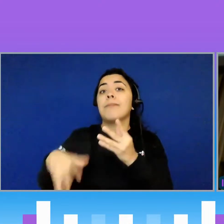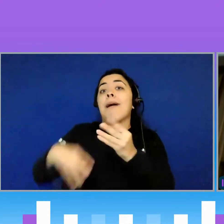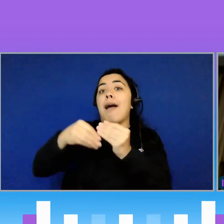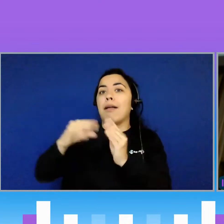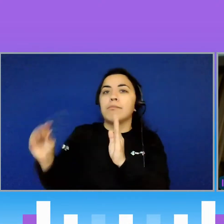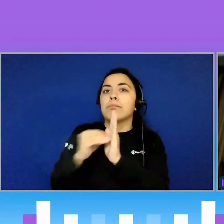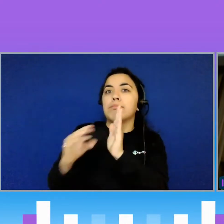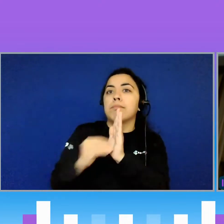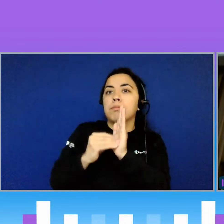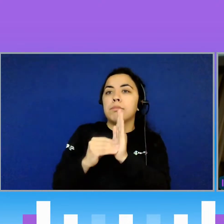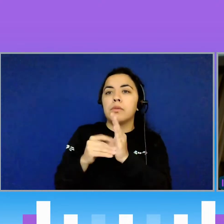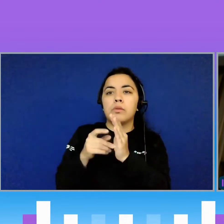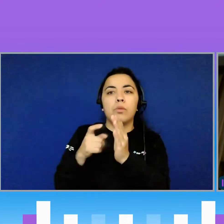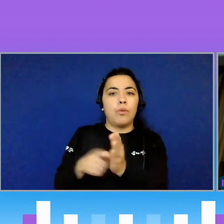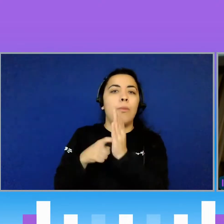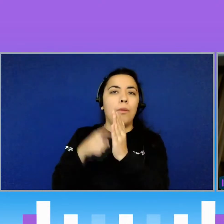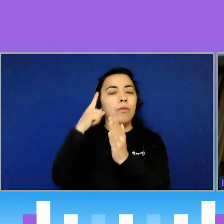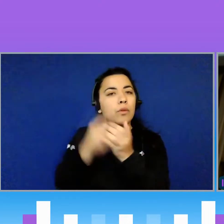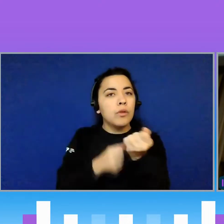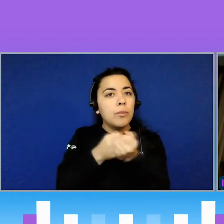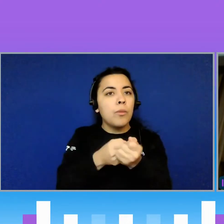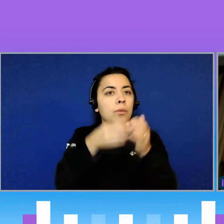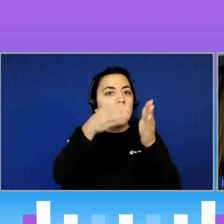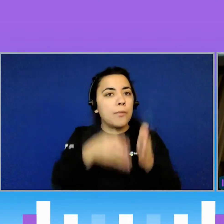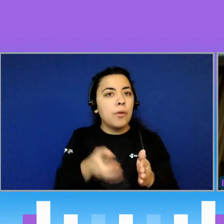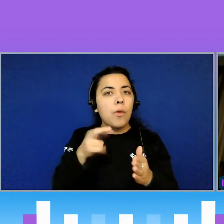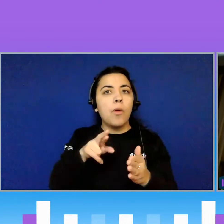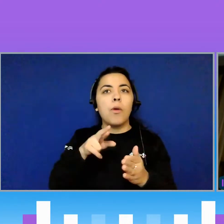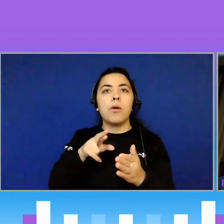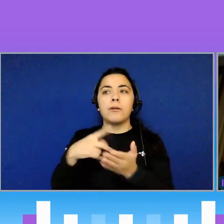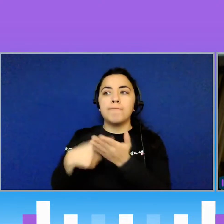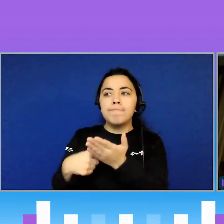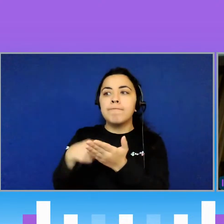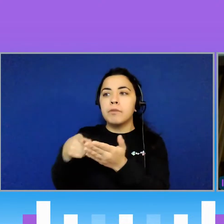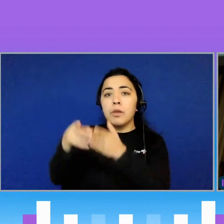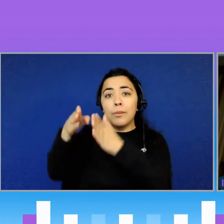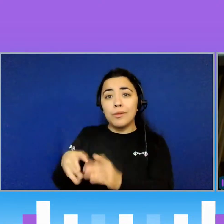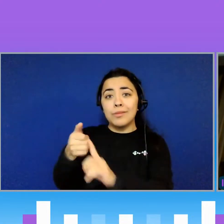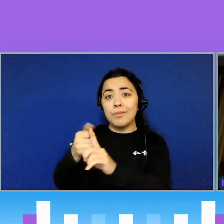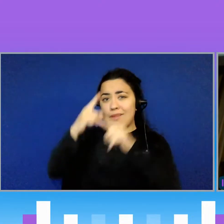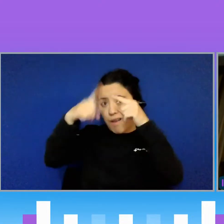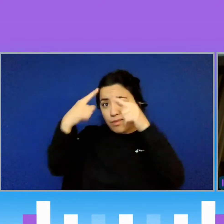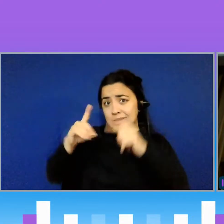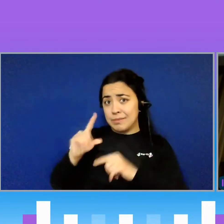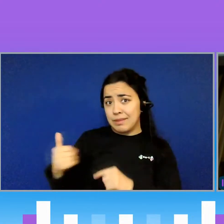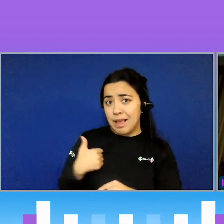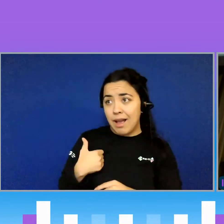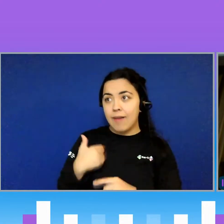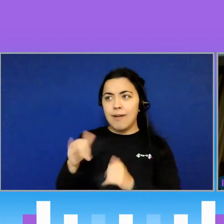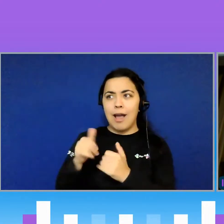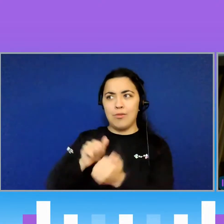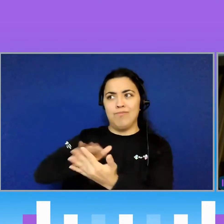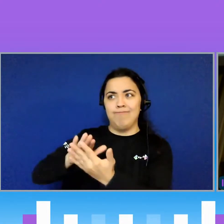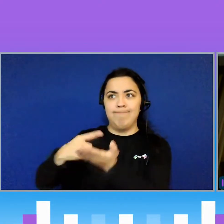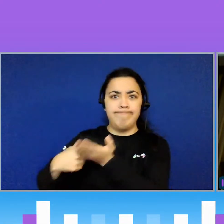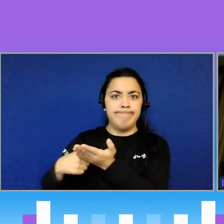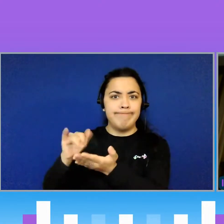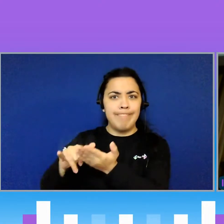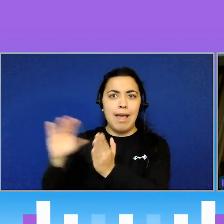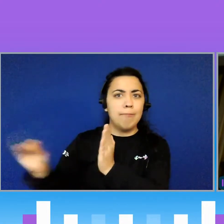supporting persons or addressing the accessibility of persons with cognitive disabilities. But for the rest, I mean, it's really